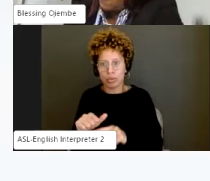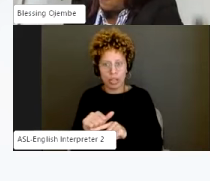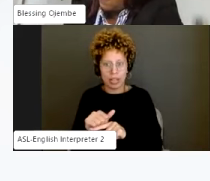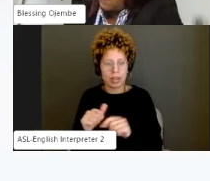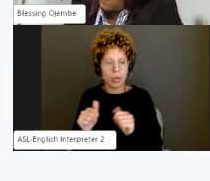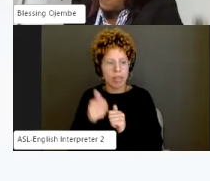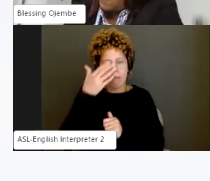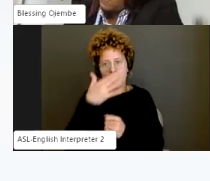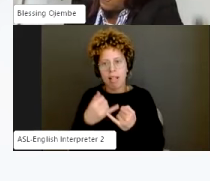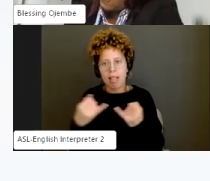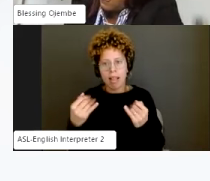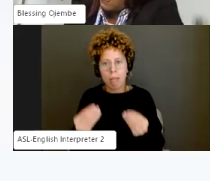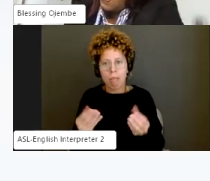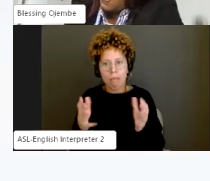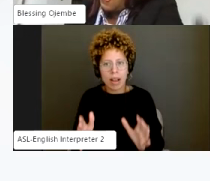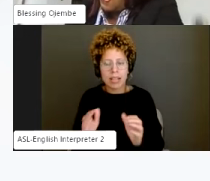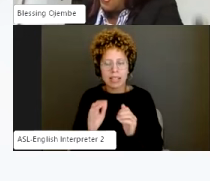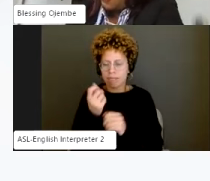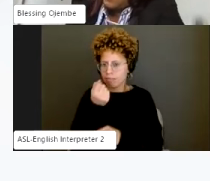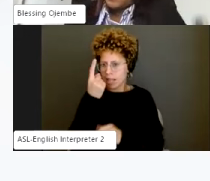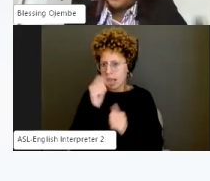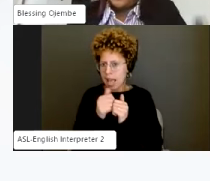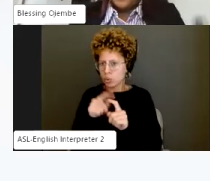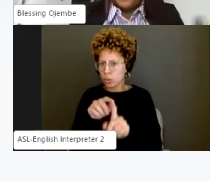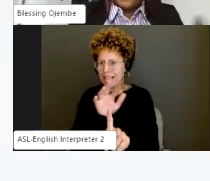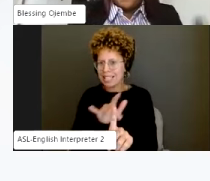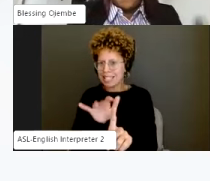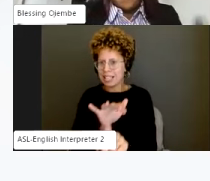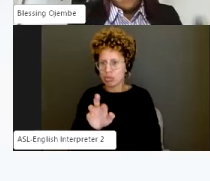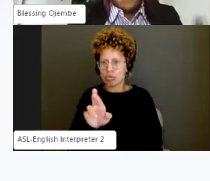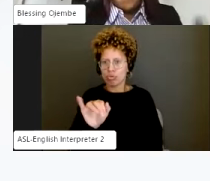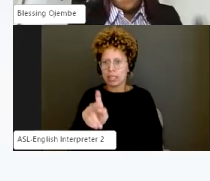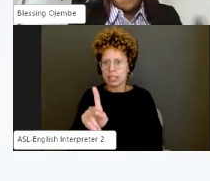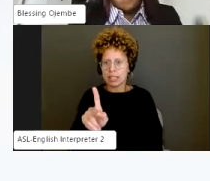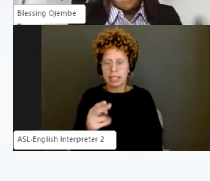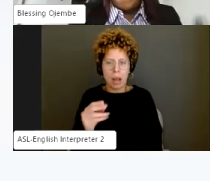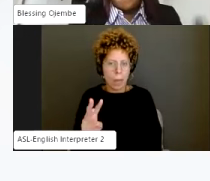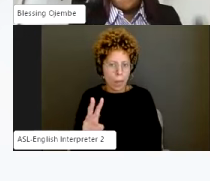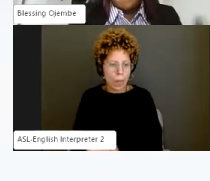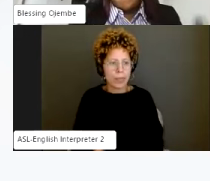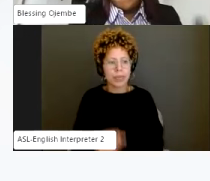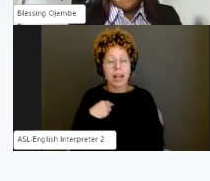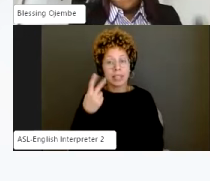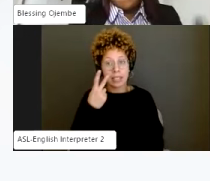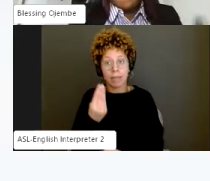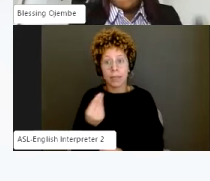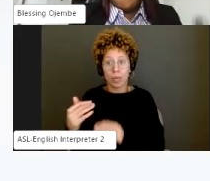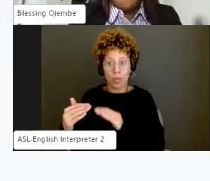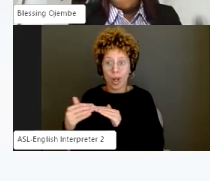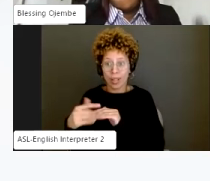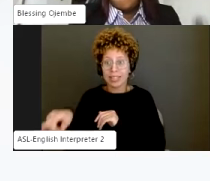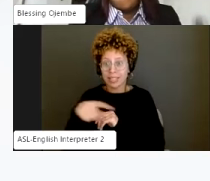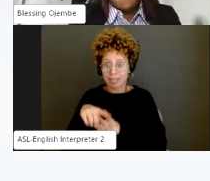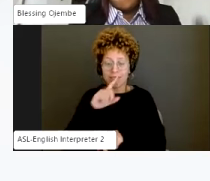frontline providers and understanding how to assess risk. And I see a few of our colleagues who have participated in our last session online